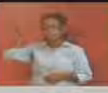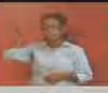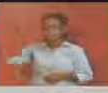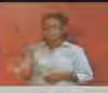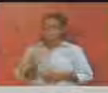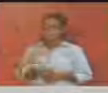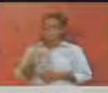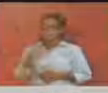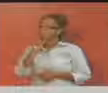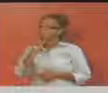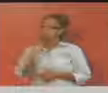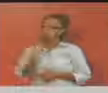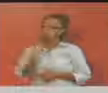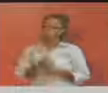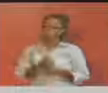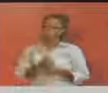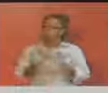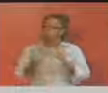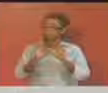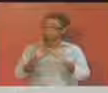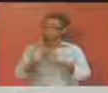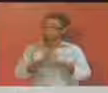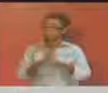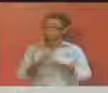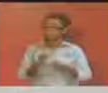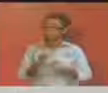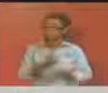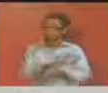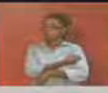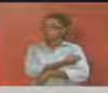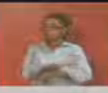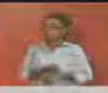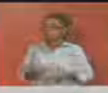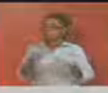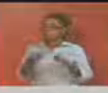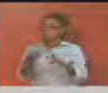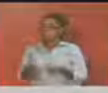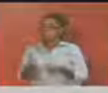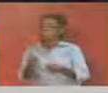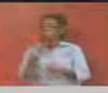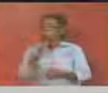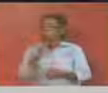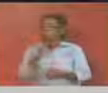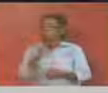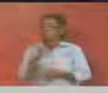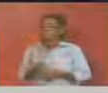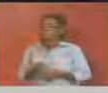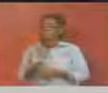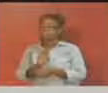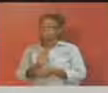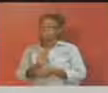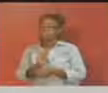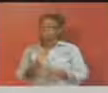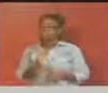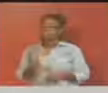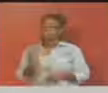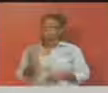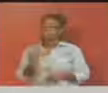parties, even though they have a local distributor in country. So if you are